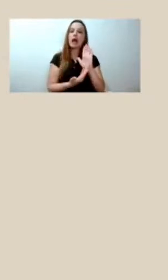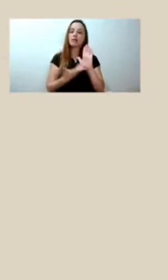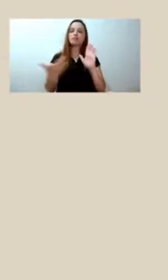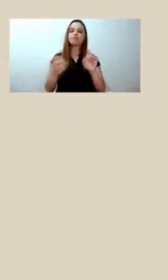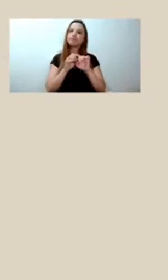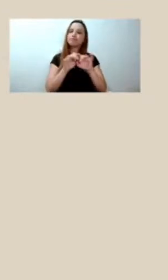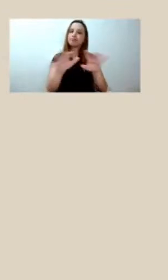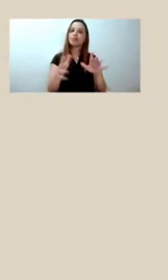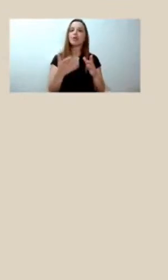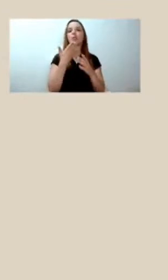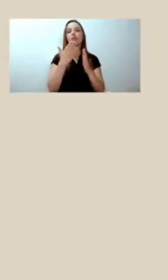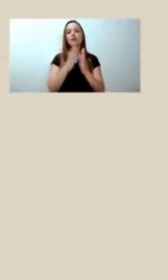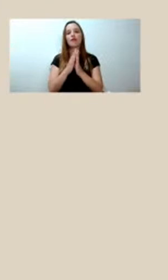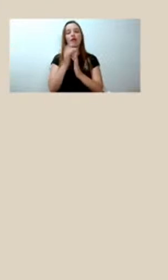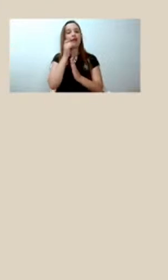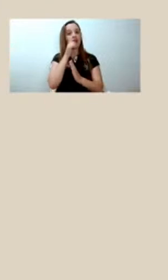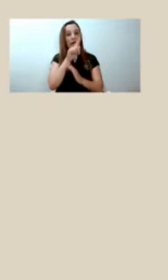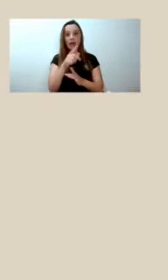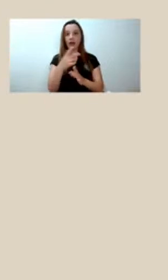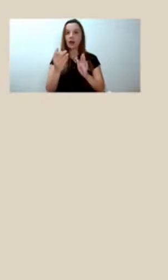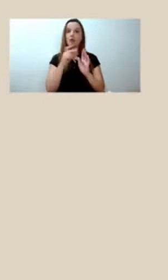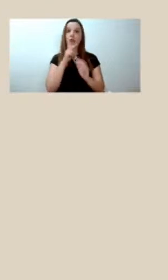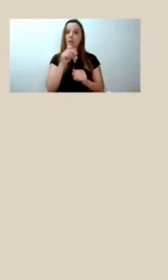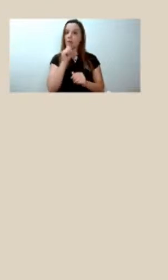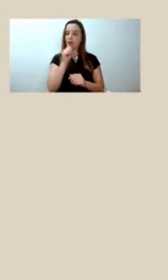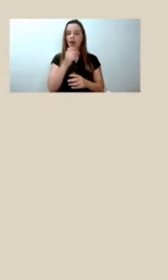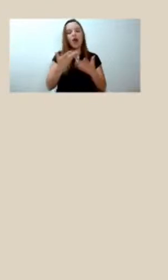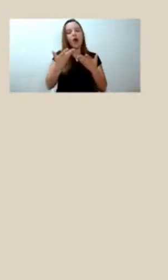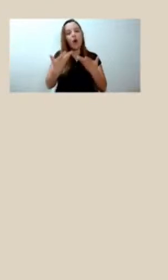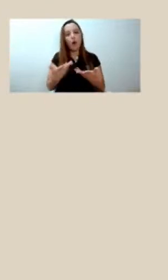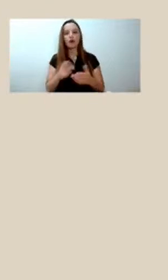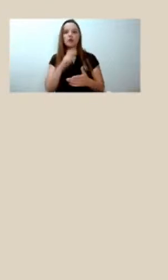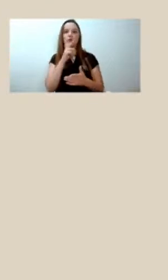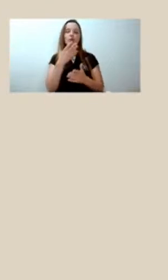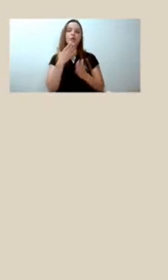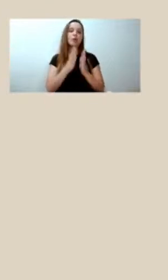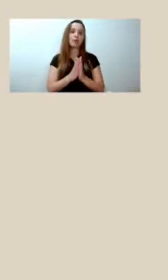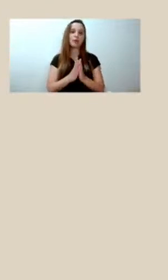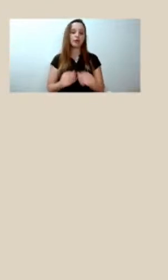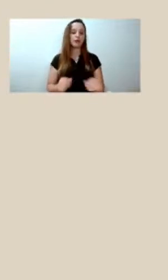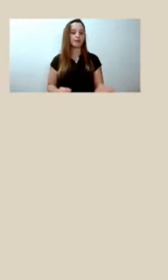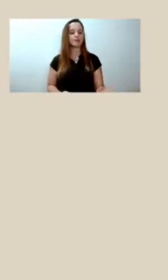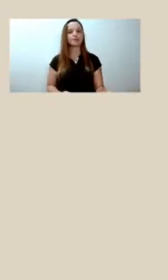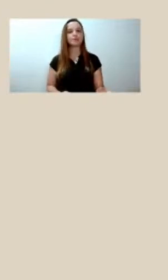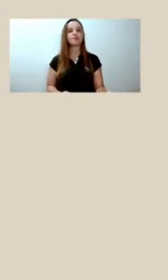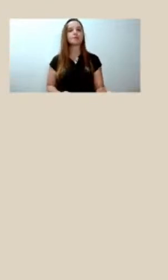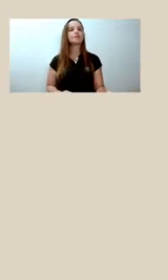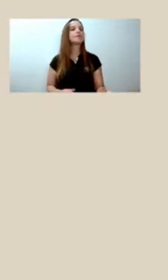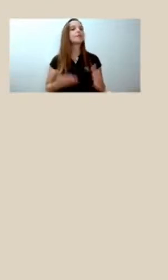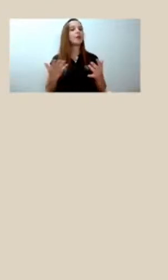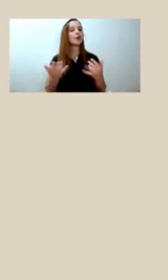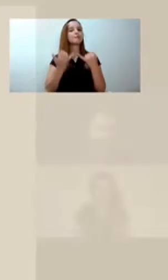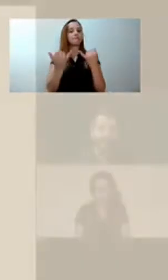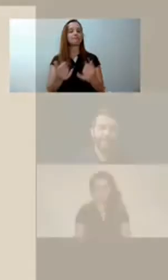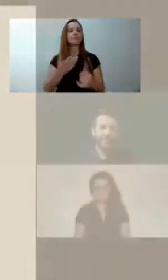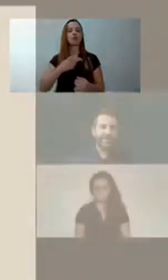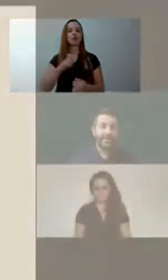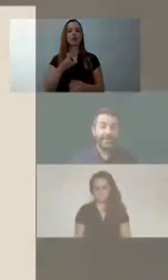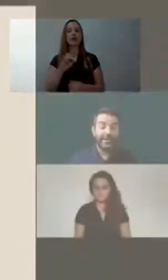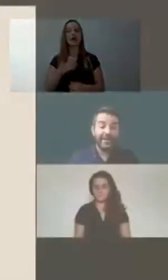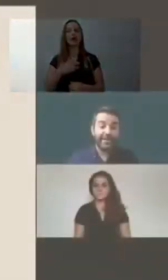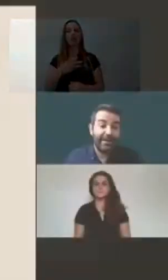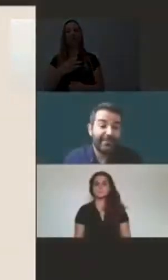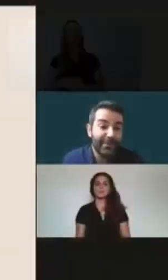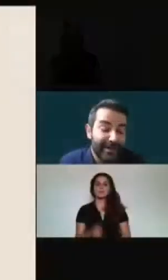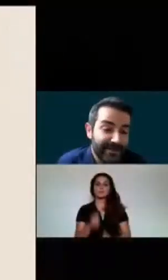registration section to please do so. And now, I'll hand over to Dr. Ricardo.